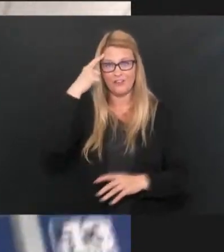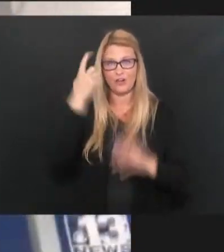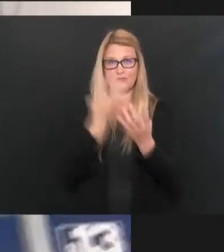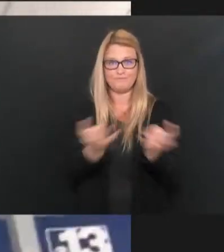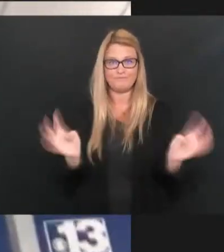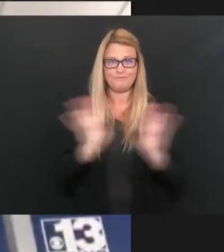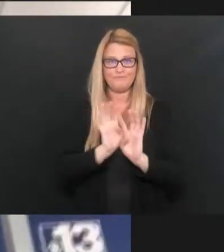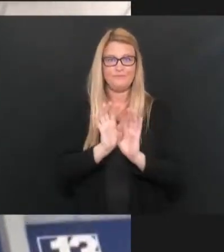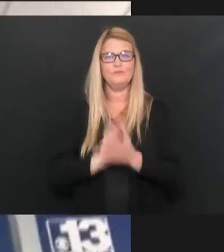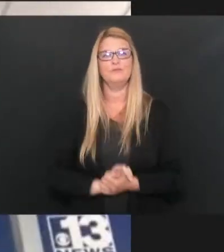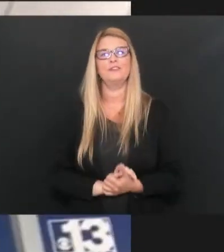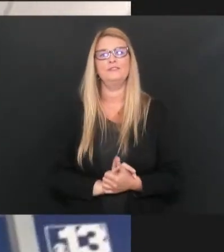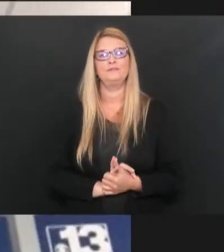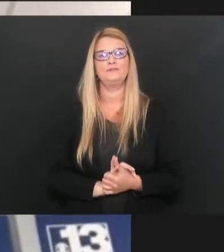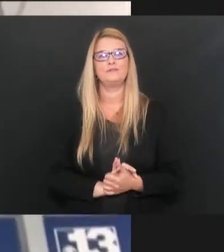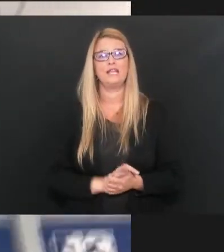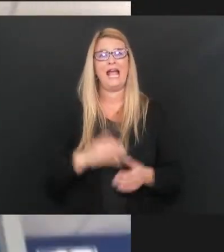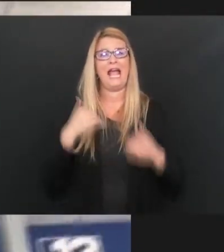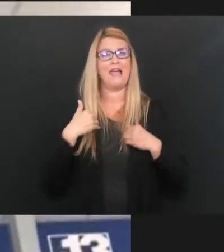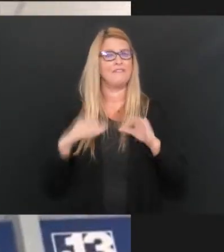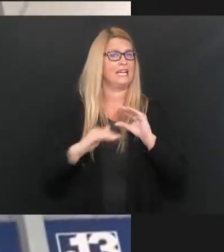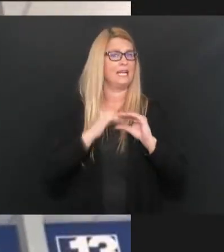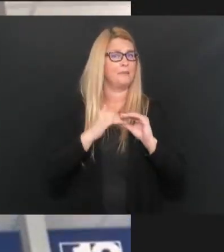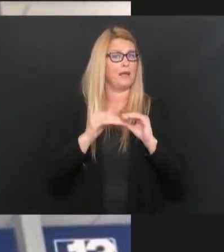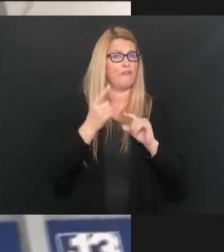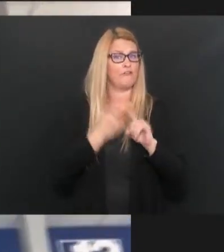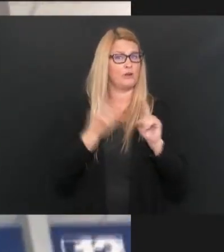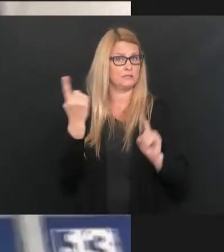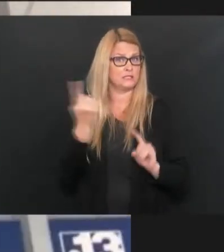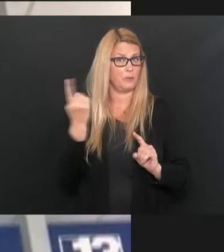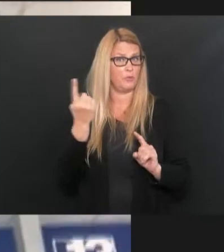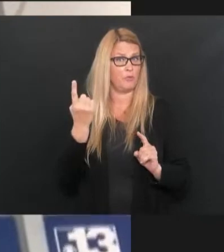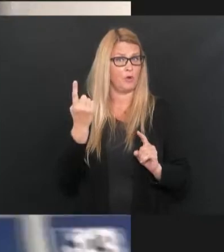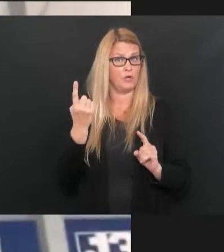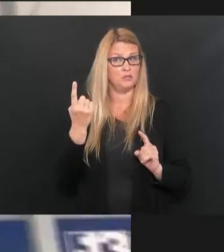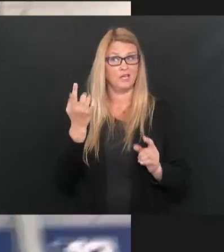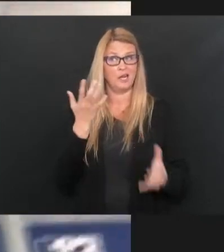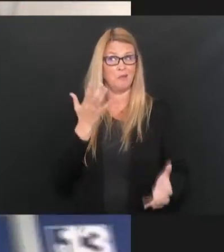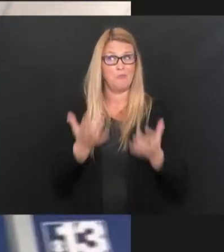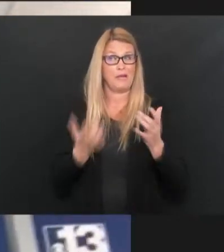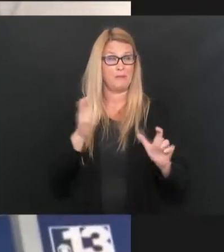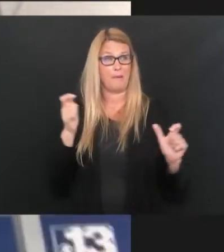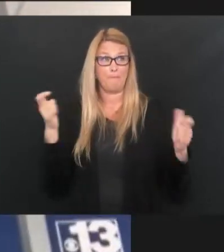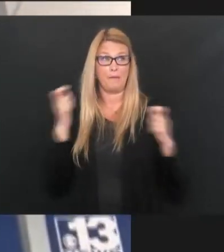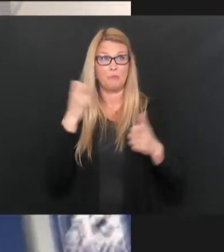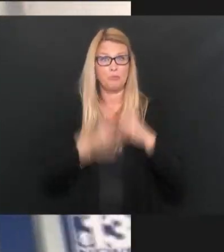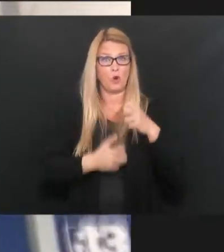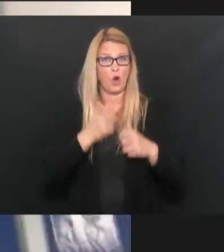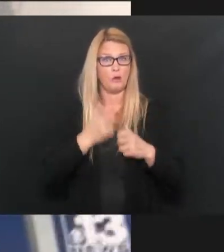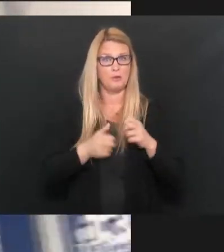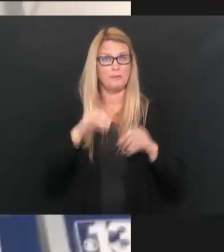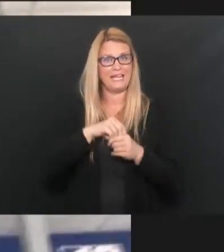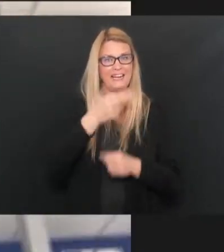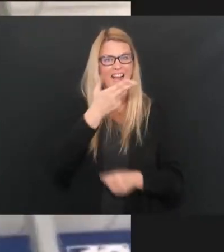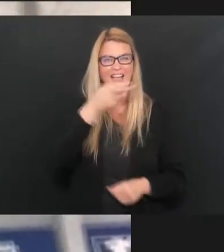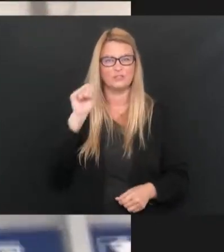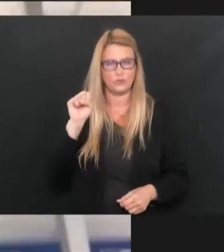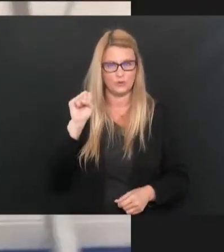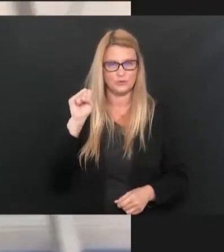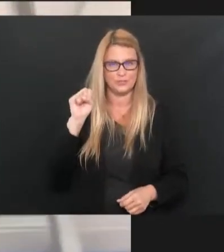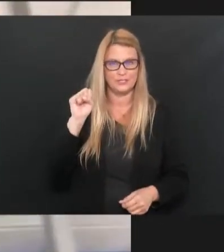reporters. I'm going to read an email from a viewer because it may be a symptom of a larger problem, especially in our high schools. And I would like